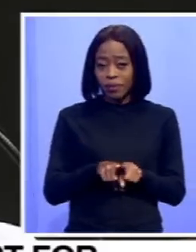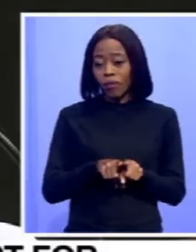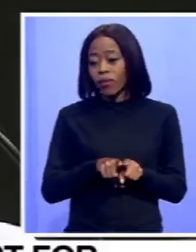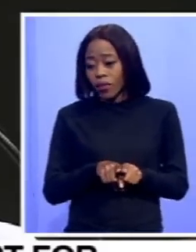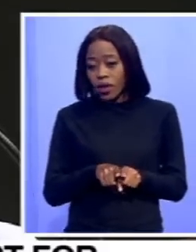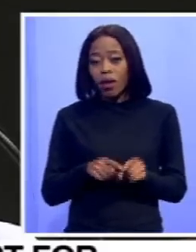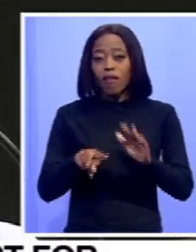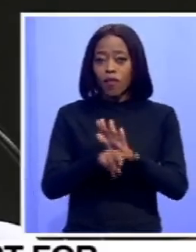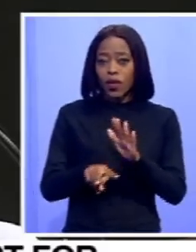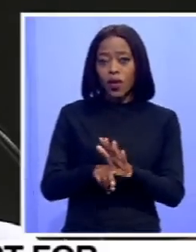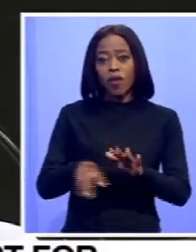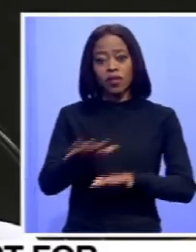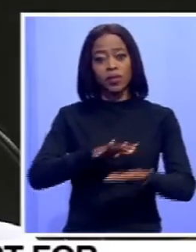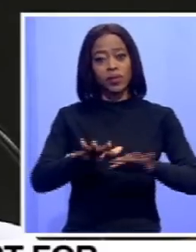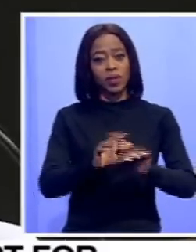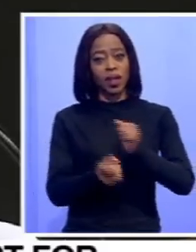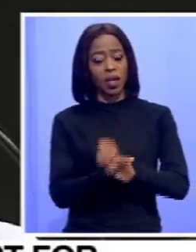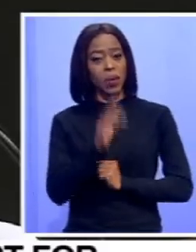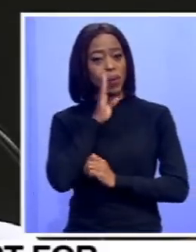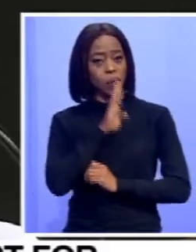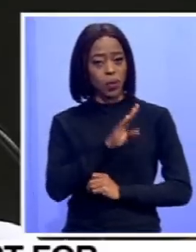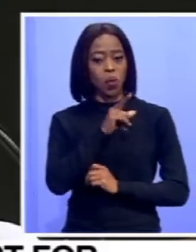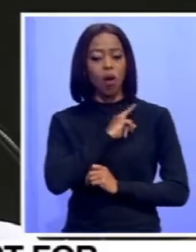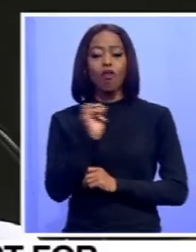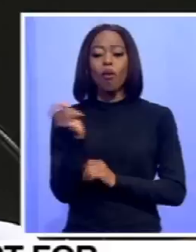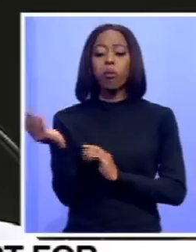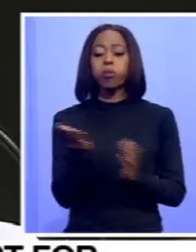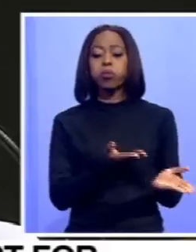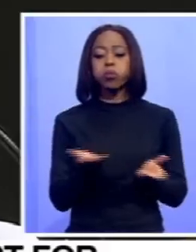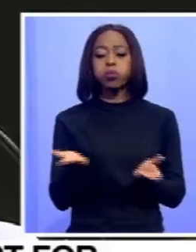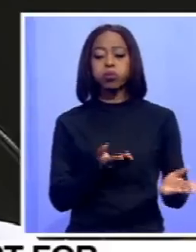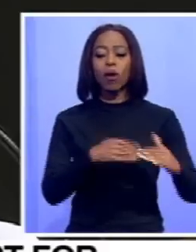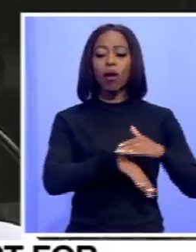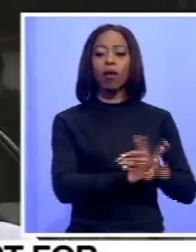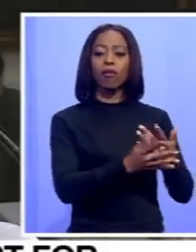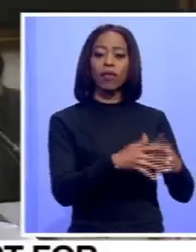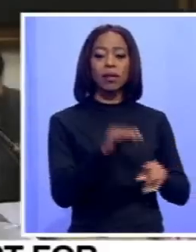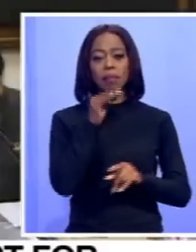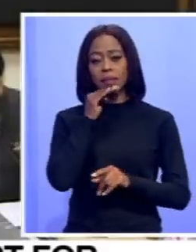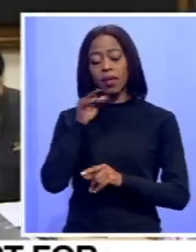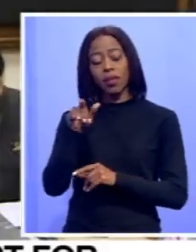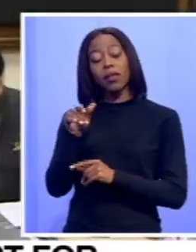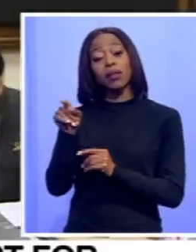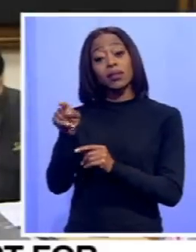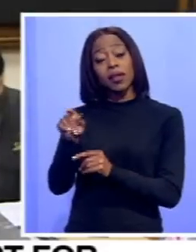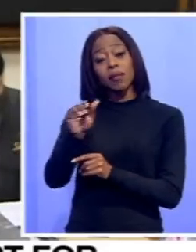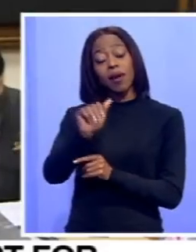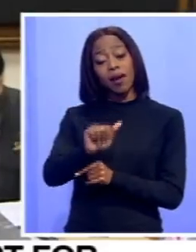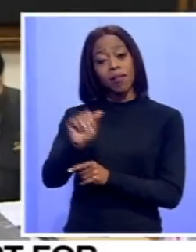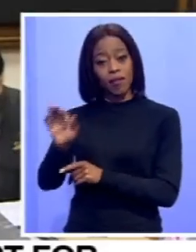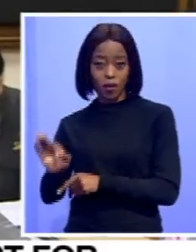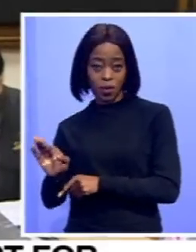whole video of the incident concerning the arrival of all the vehicles and people. At that stage, the AfriForum representative made a comment in the court